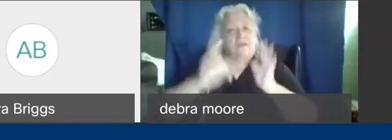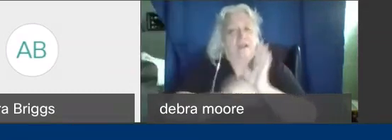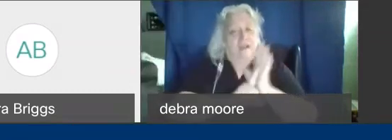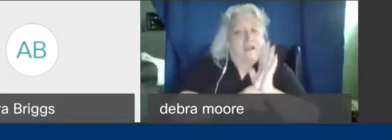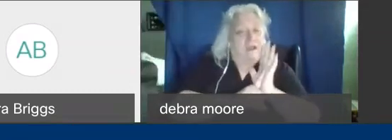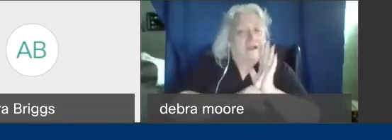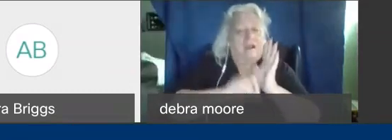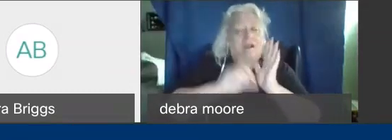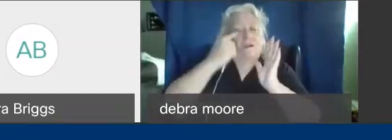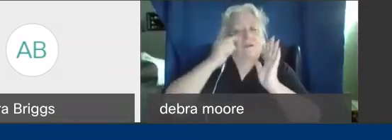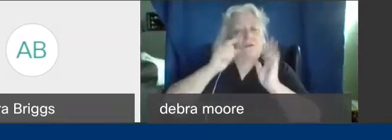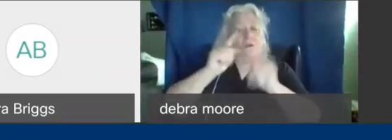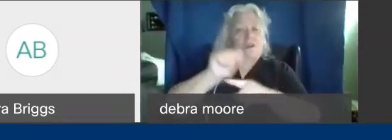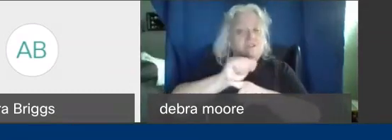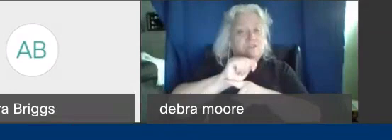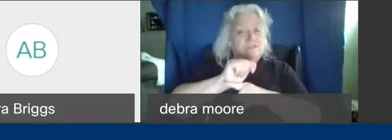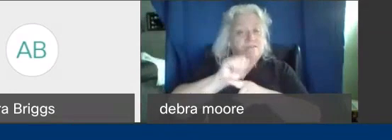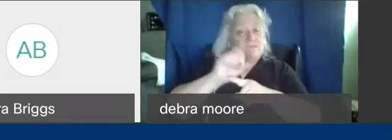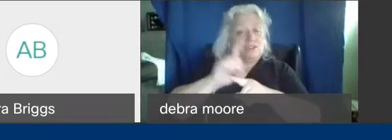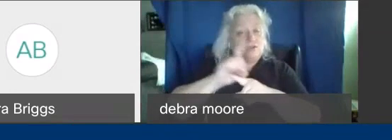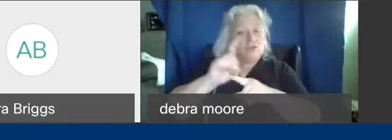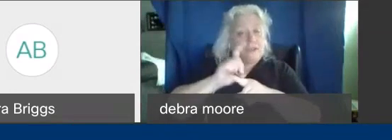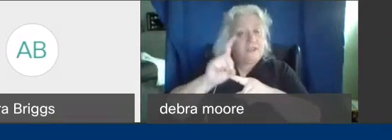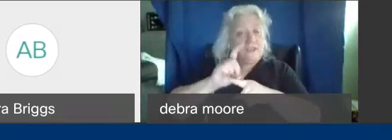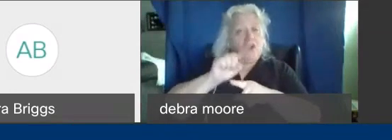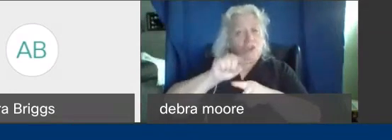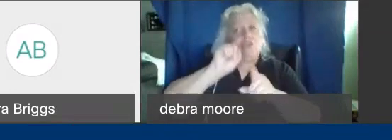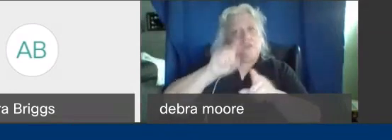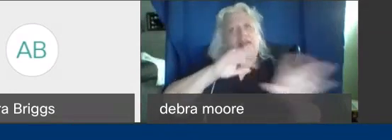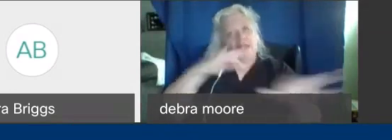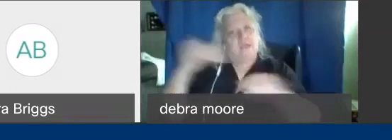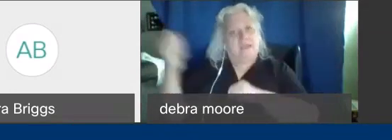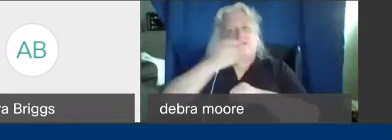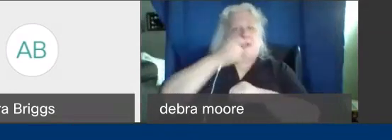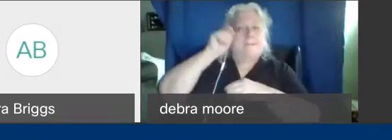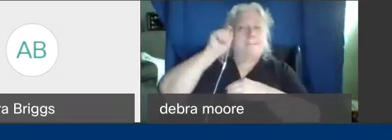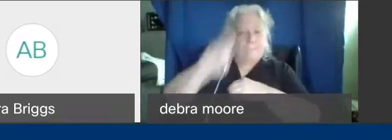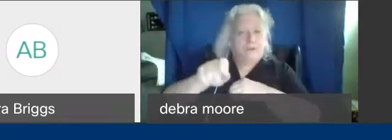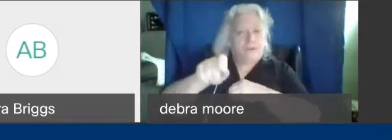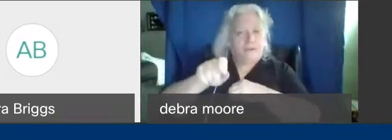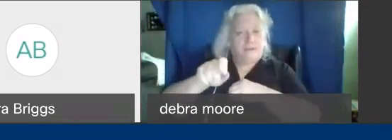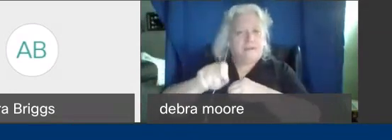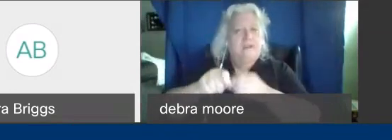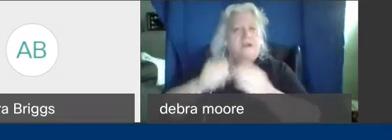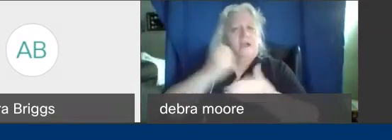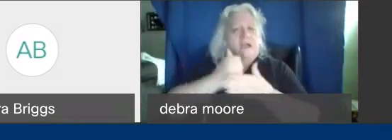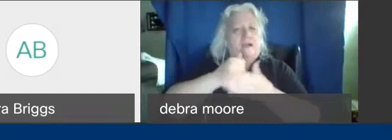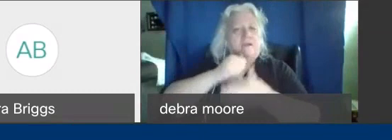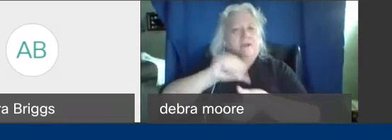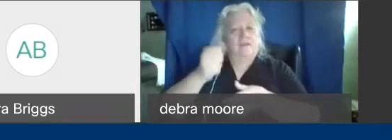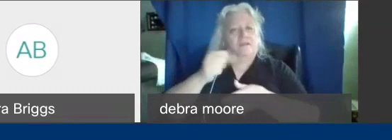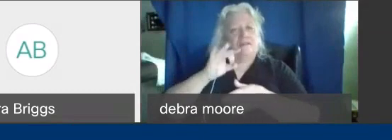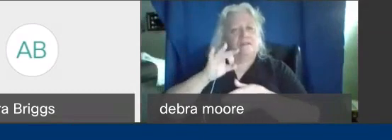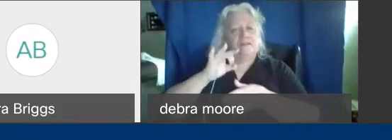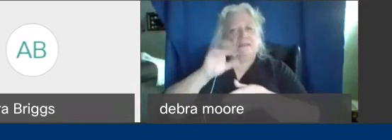for a drill, it doesn't matter. You're going to need to evacuate the building immediately. Help others if necessary or